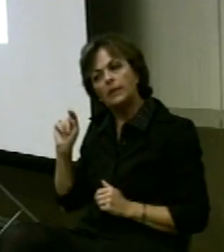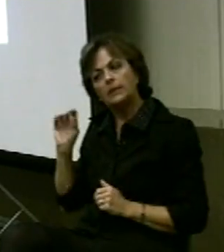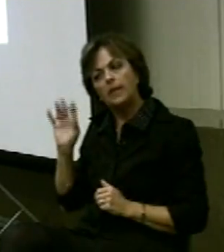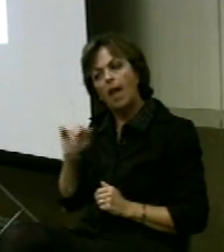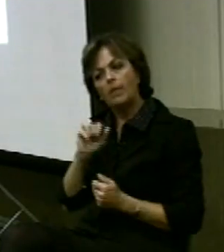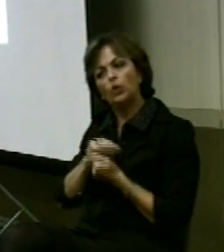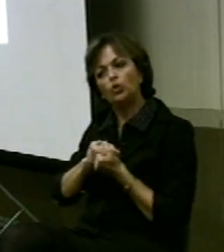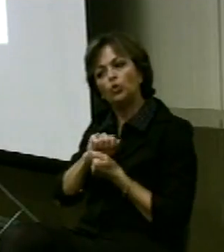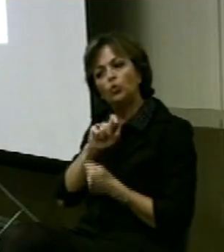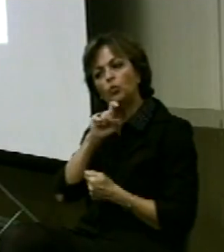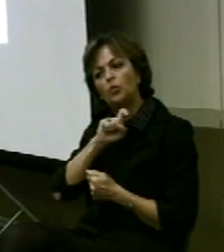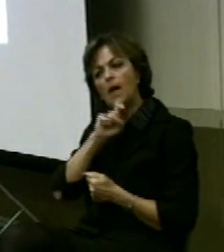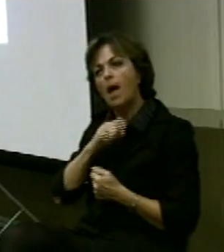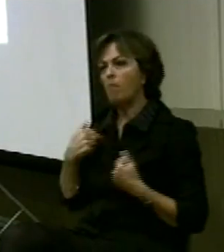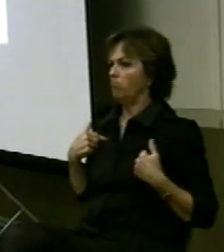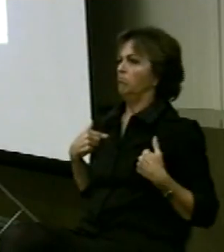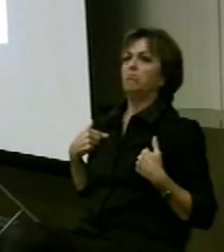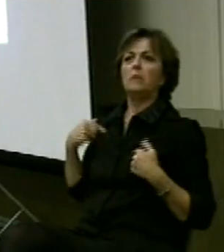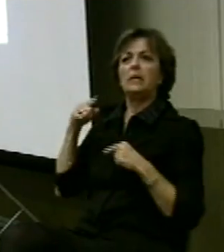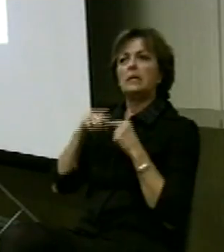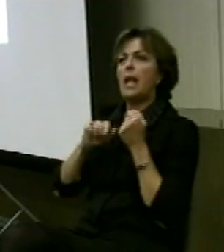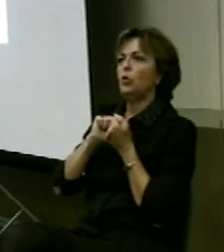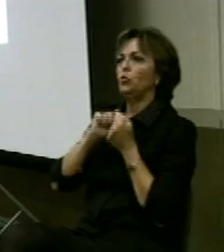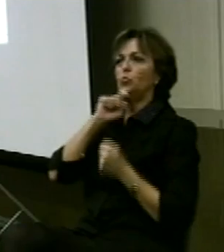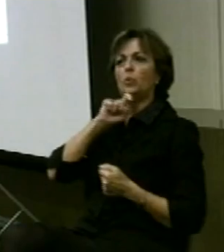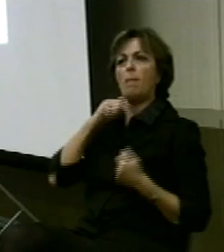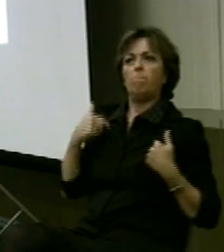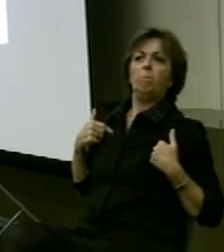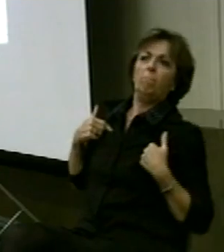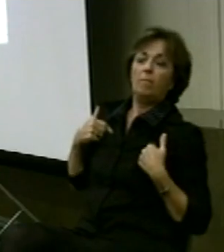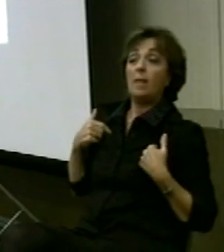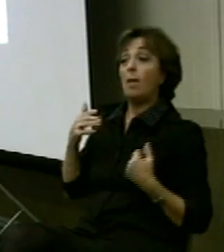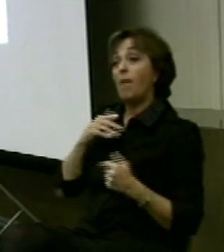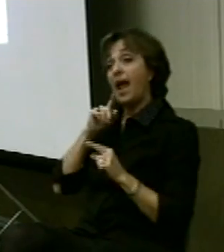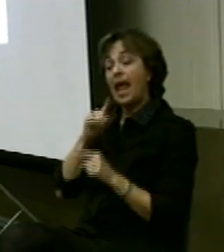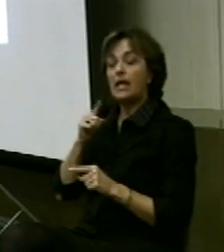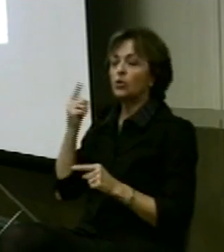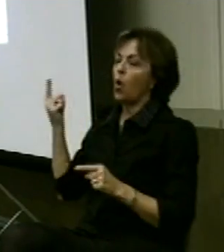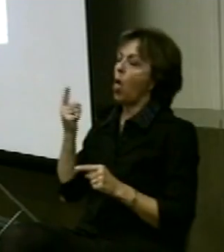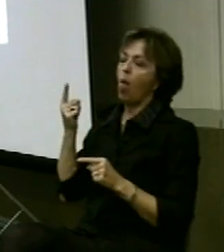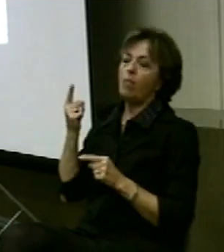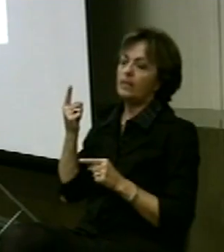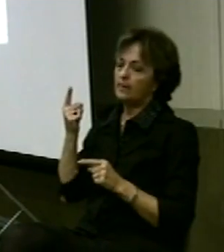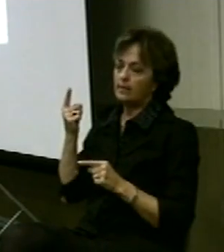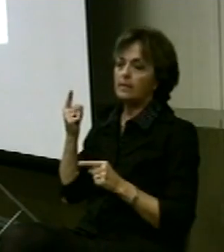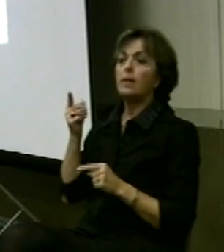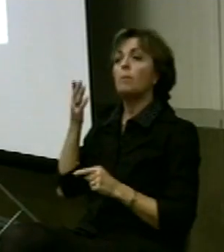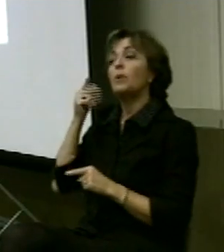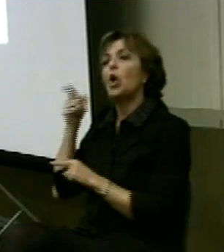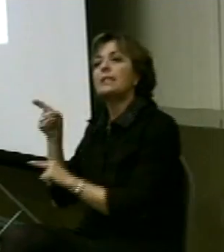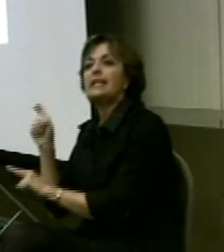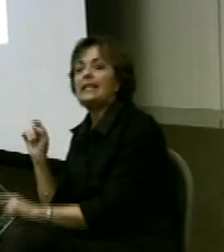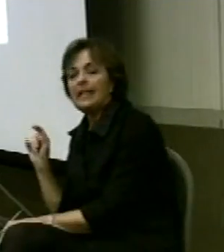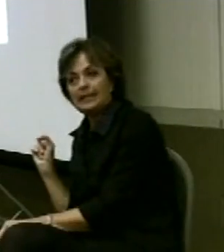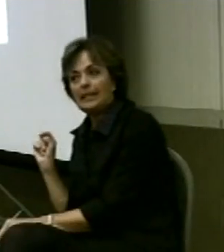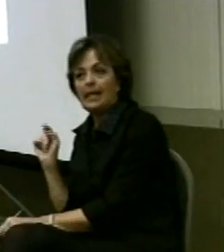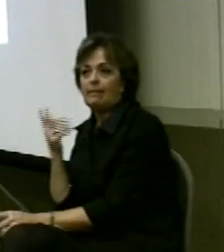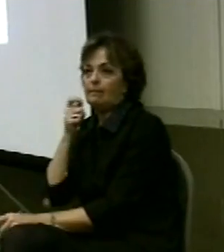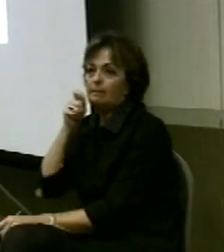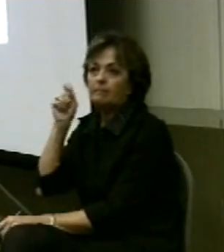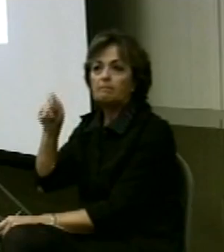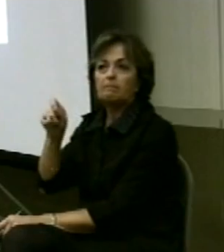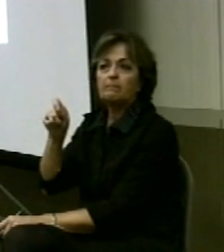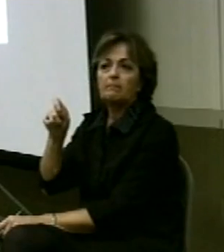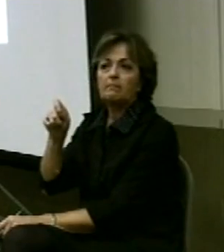chew gum if none of the rest of us get to chew gum? And my answer, always blanket across the board, is because he needs it. And I have never